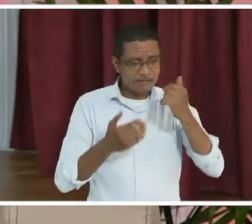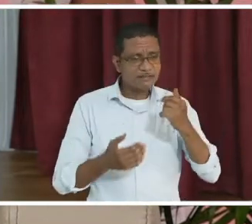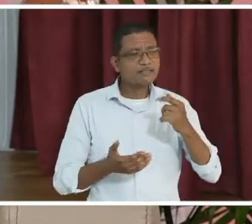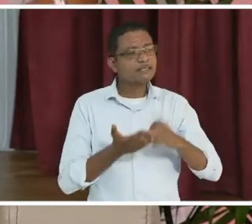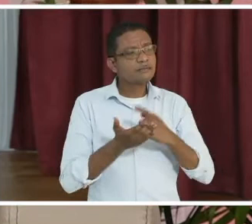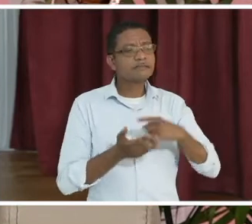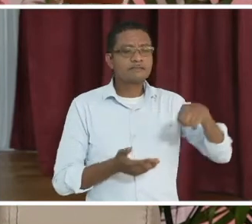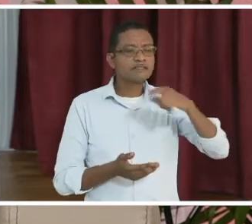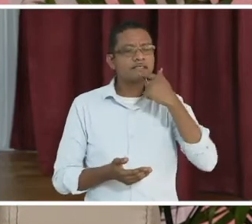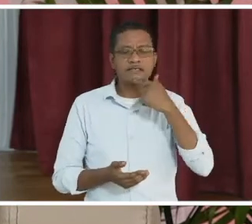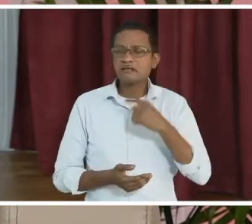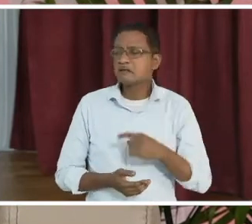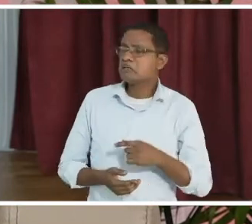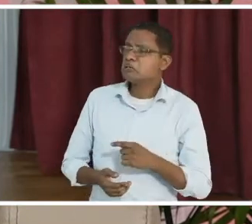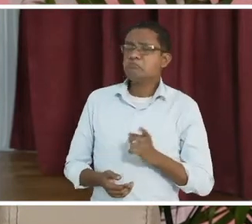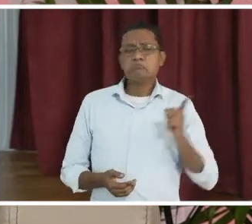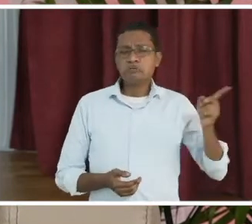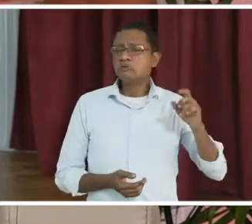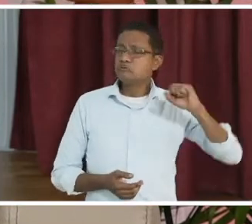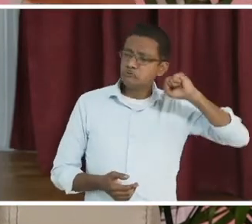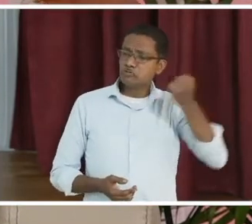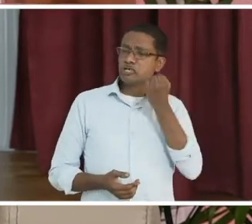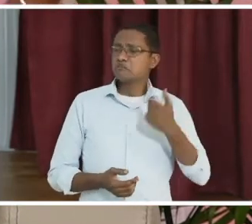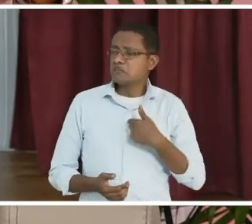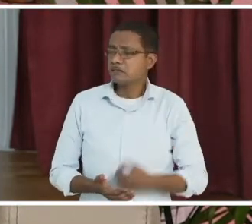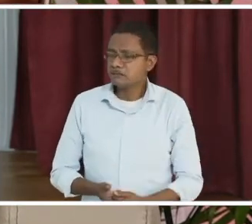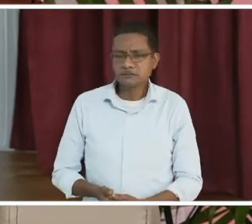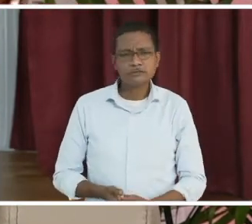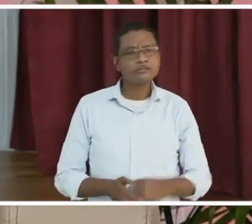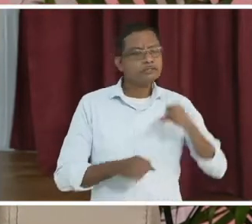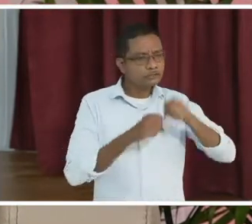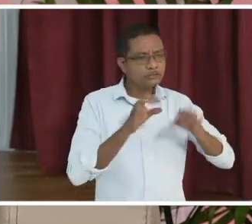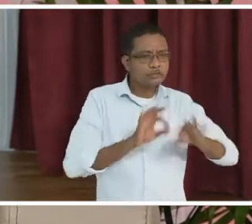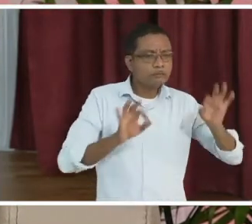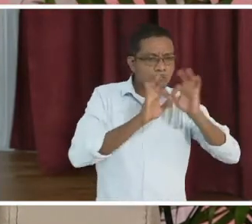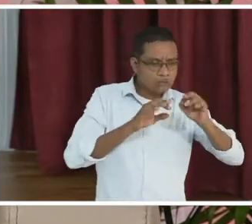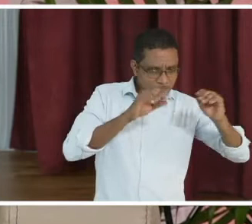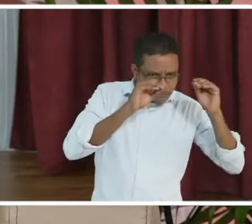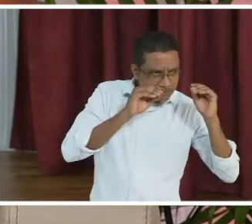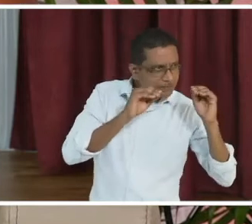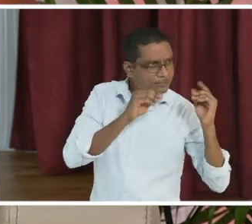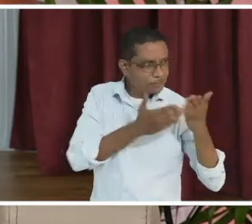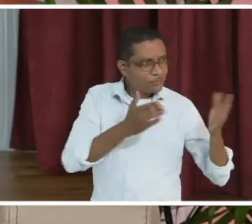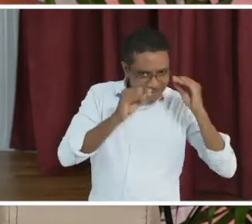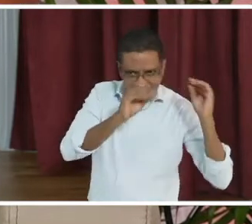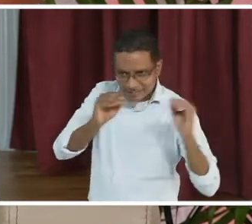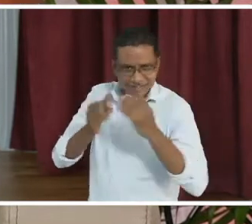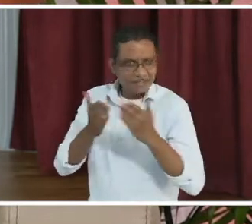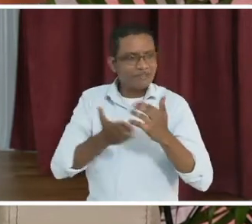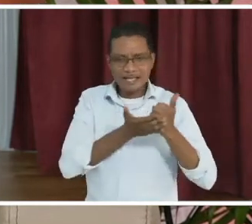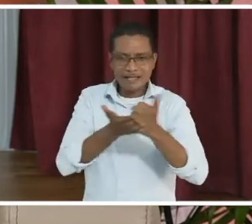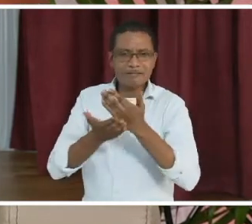all. Yes. So there is going to be the education. There will be the information to better equip you in the future.